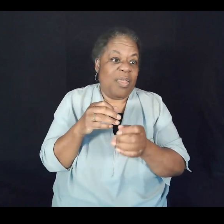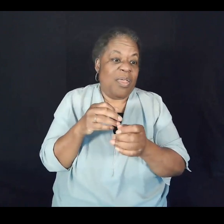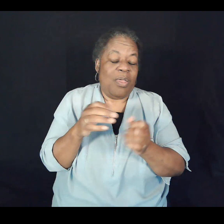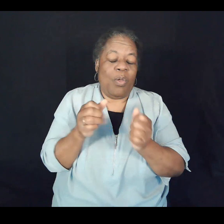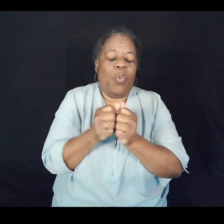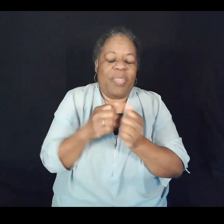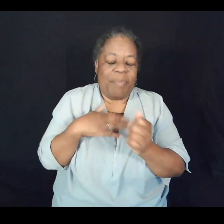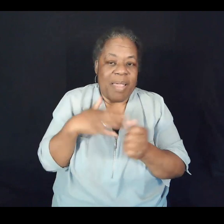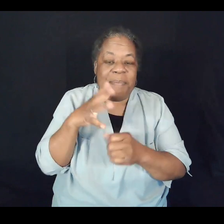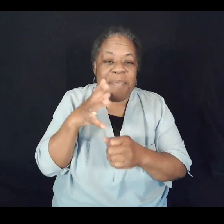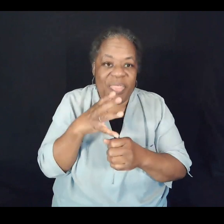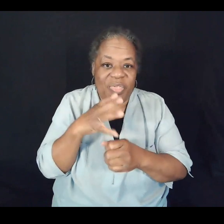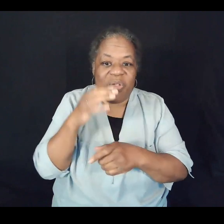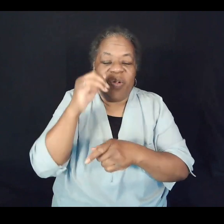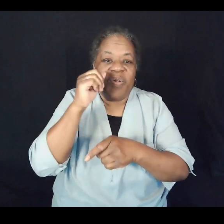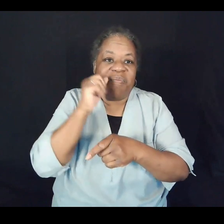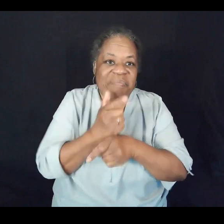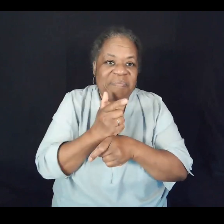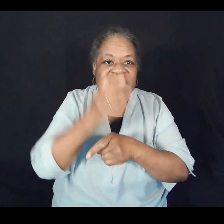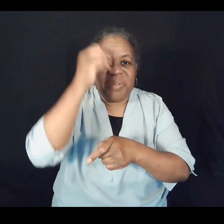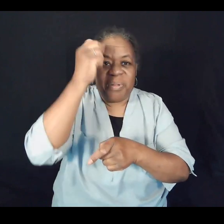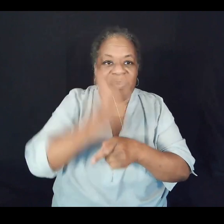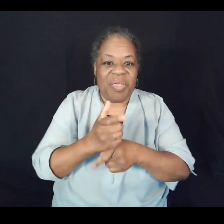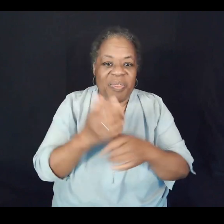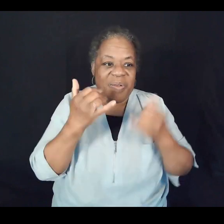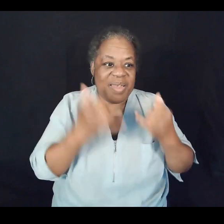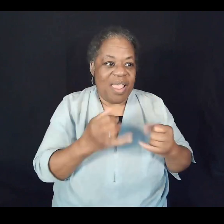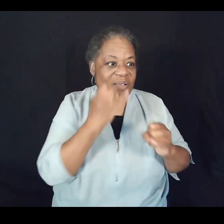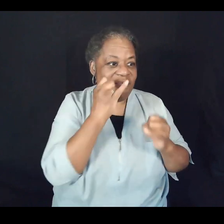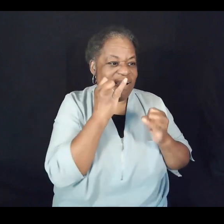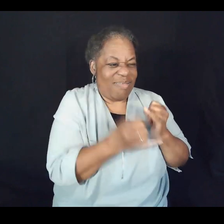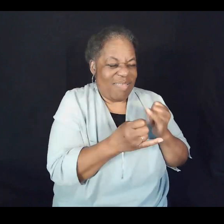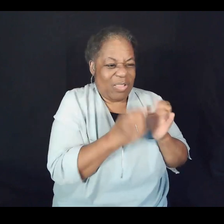brother, and now these were the last moments with my dad.